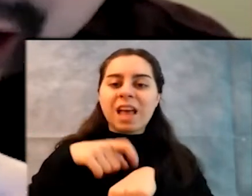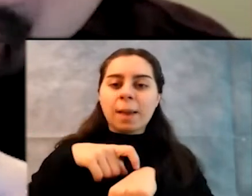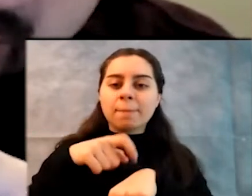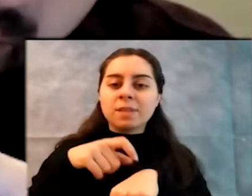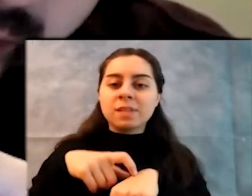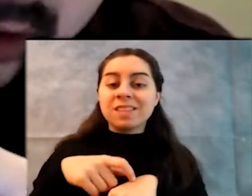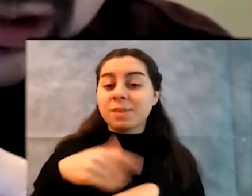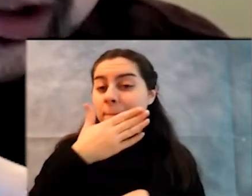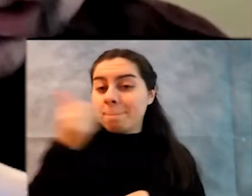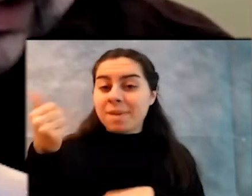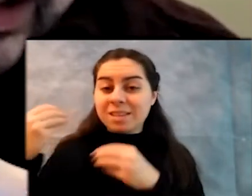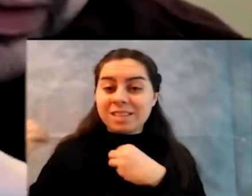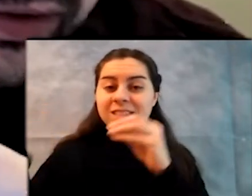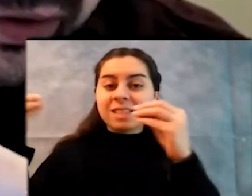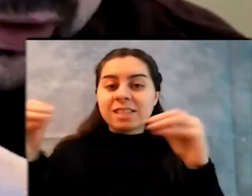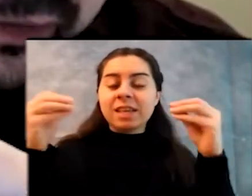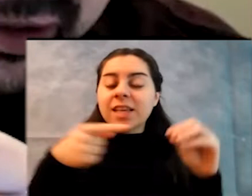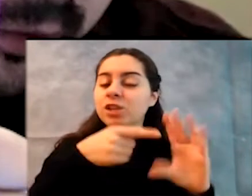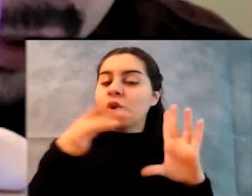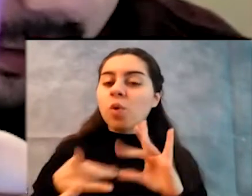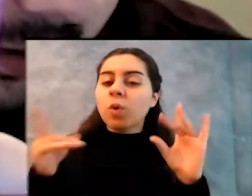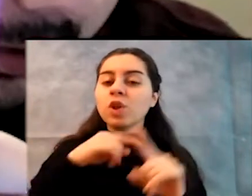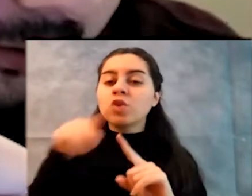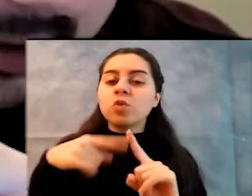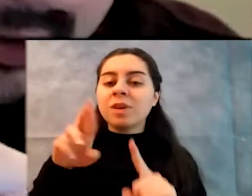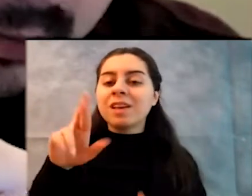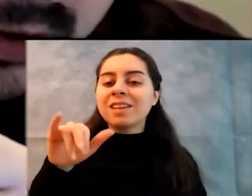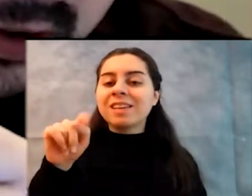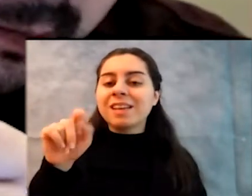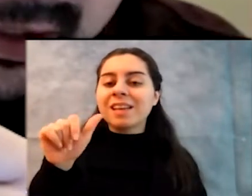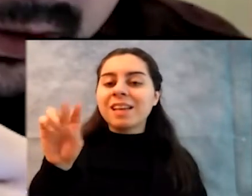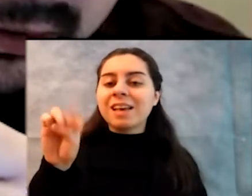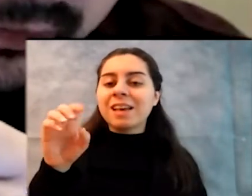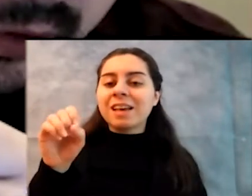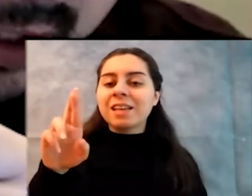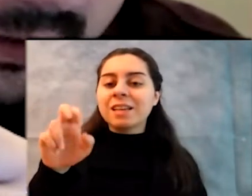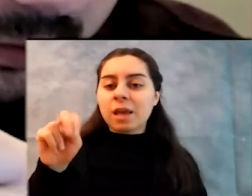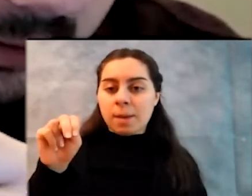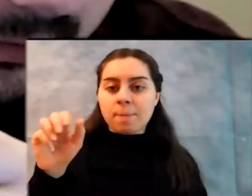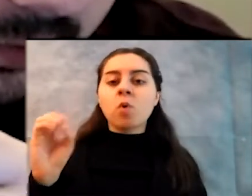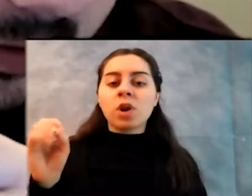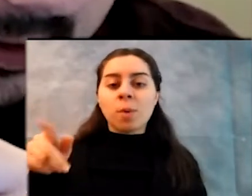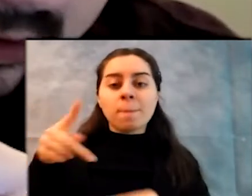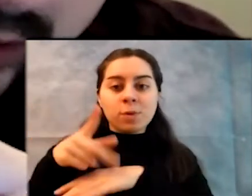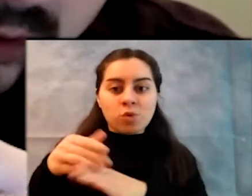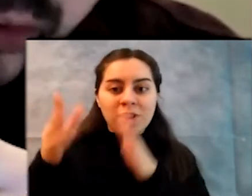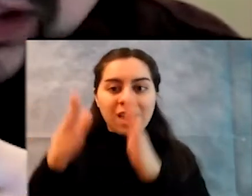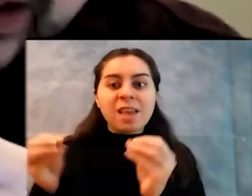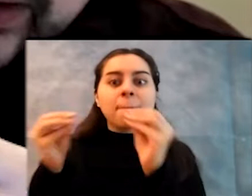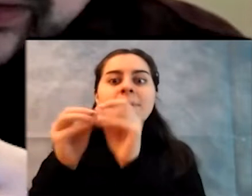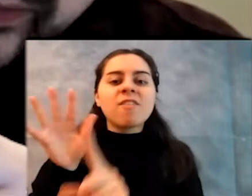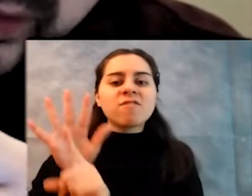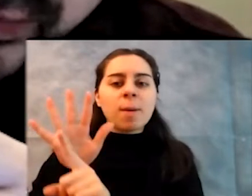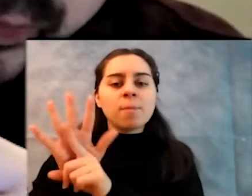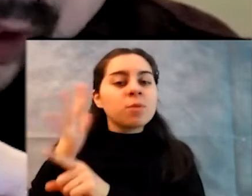Espinosa, Island-born, tell the story of Rita Moreno, the Puerto Rican superstar best known for her Oscar-winning performance in the original West